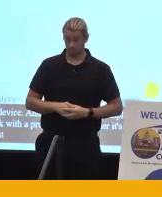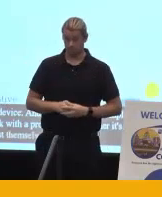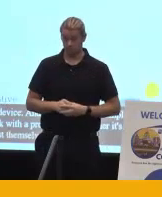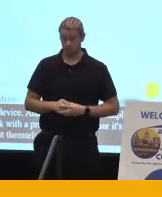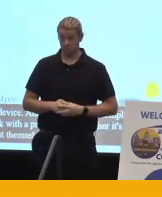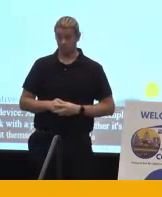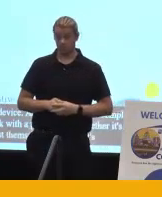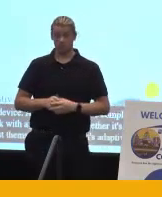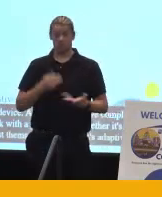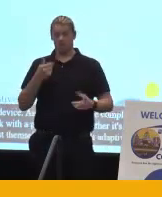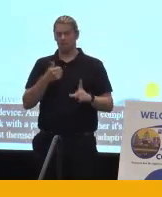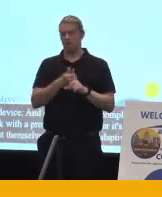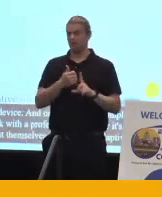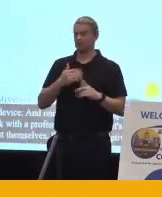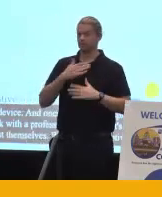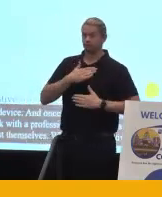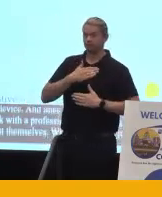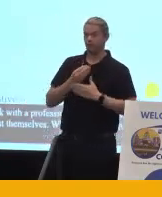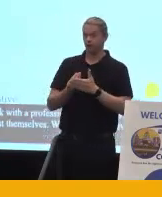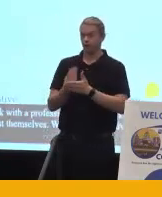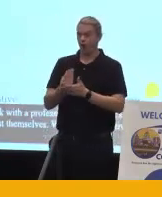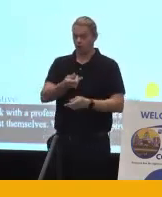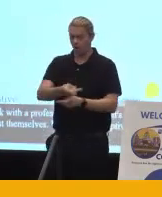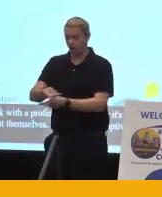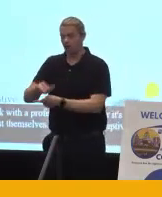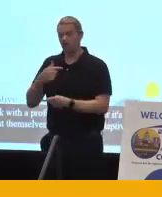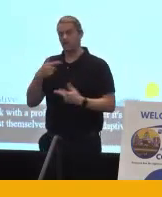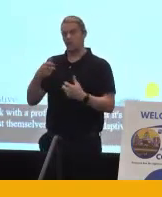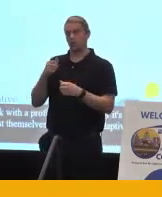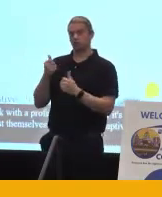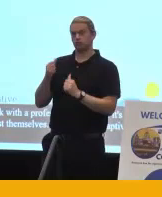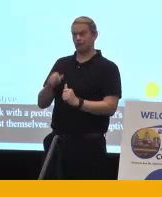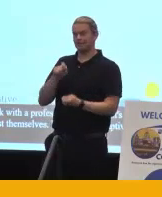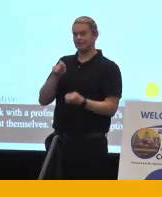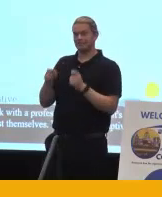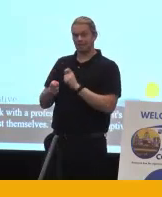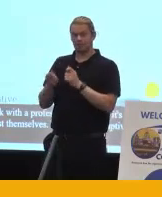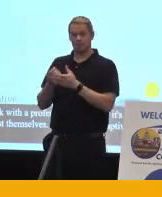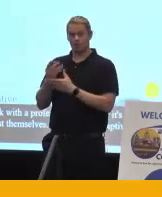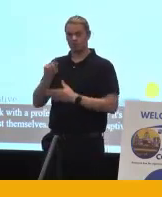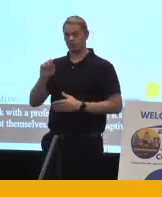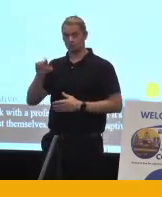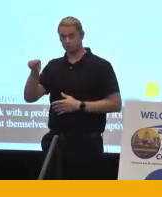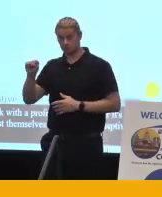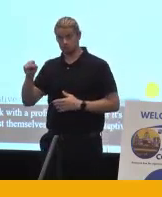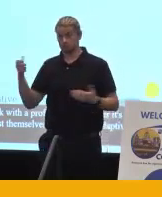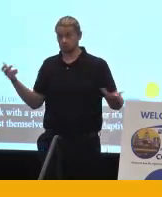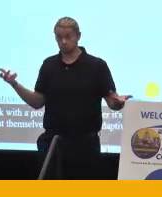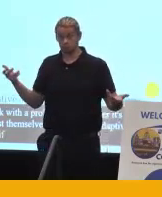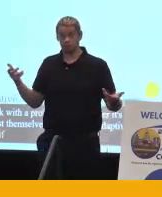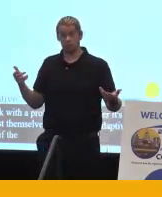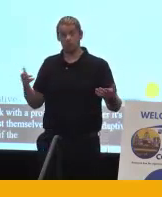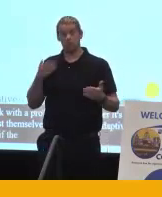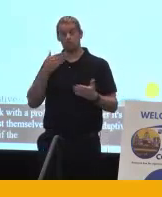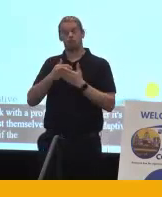I like gardening and I want to try out to see whether these ergonomic adaptive gardening tools work for me. It's a nice way for them to really try